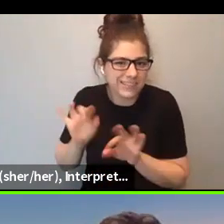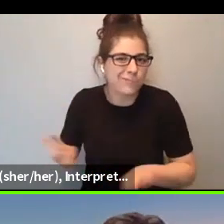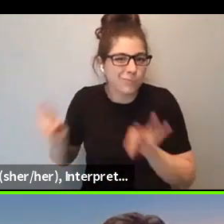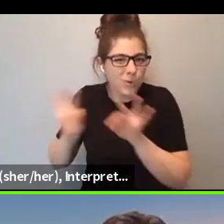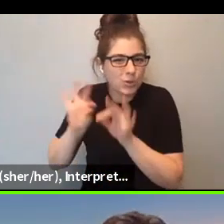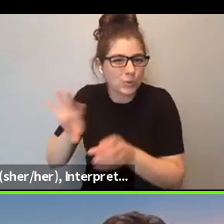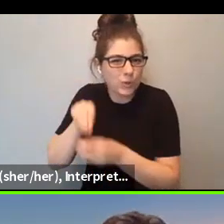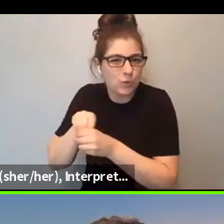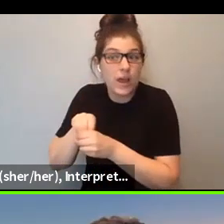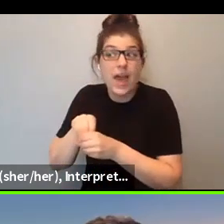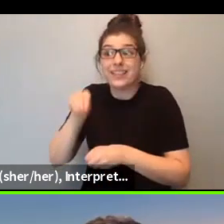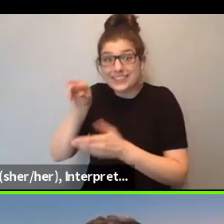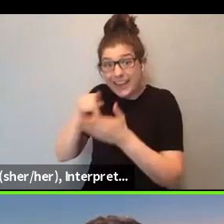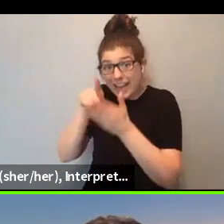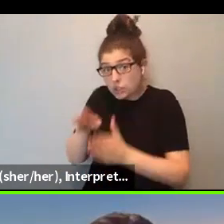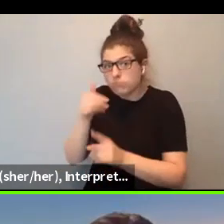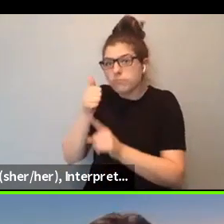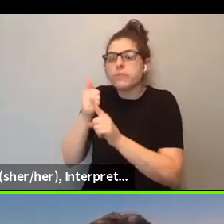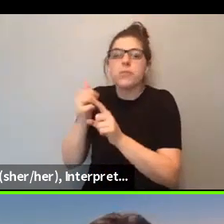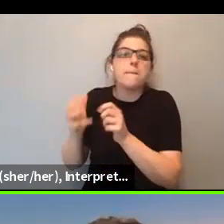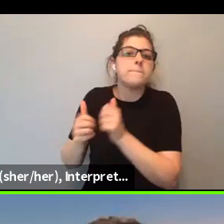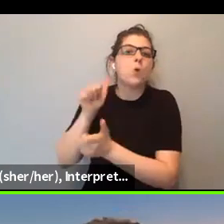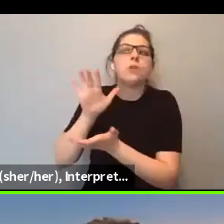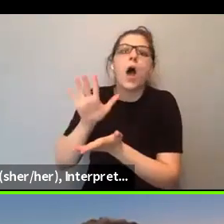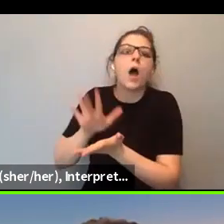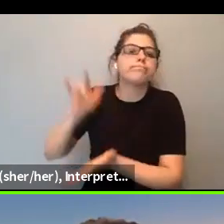most undercompensated, the most vulnerable.